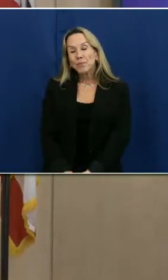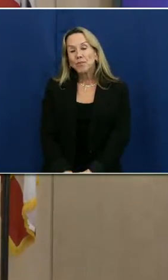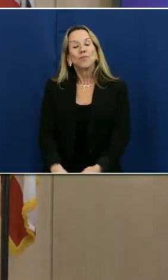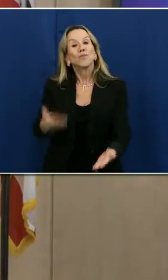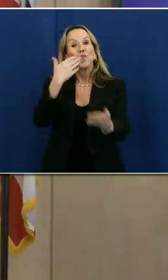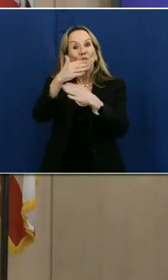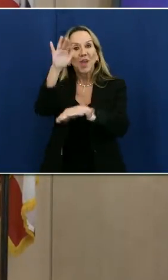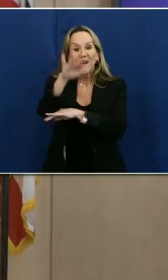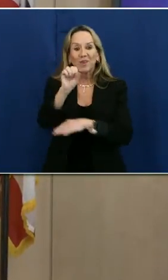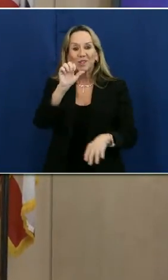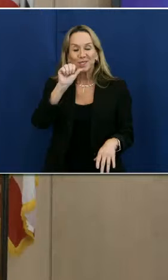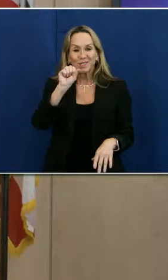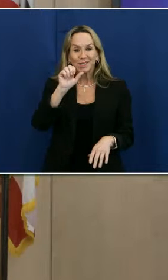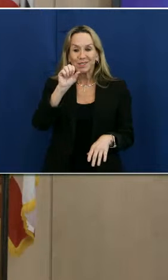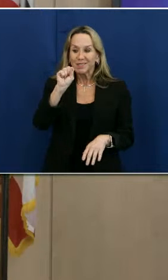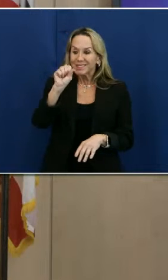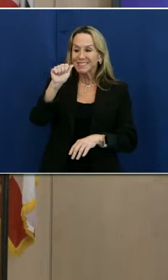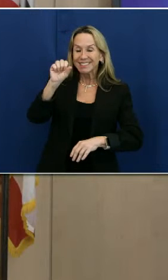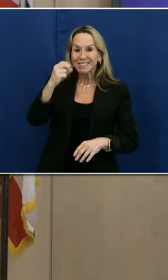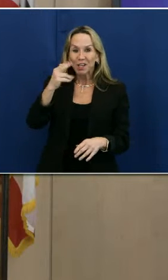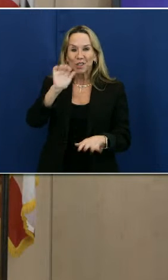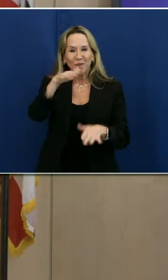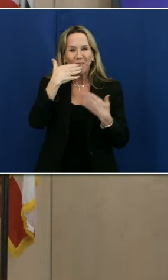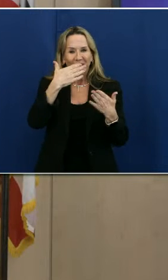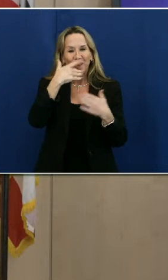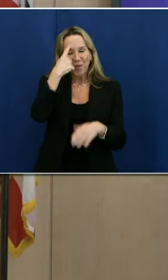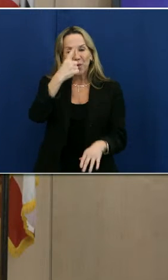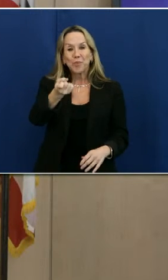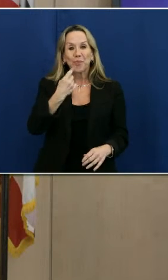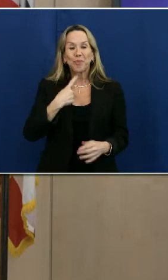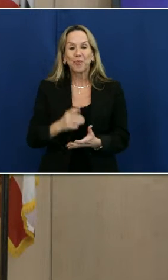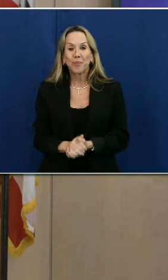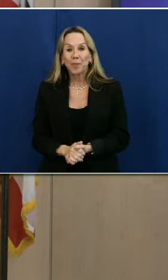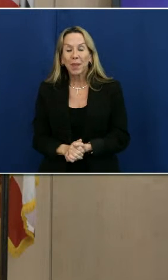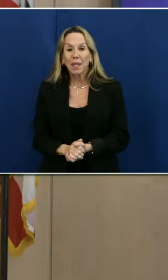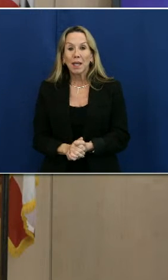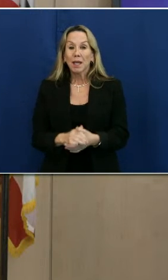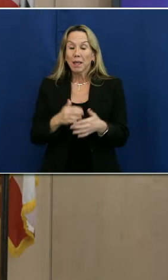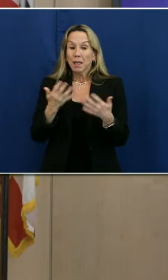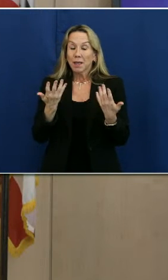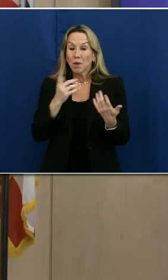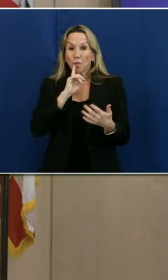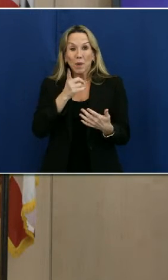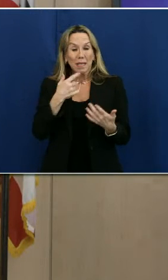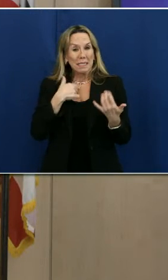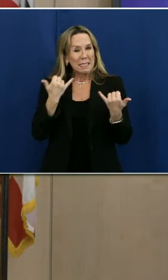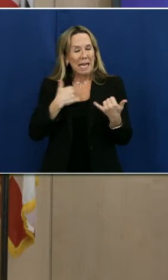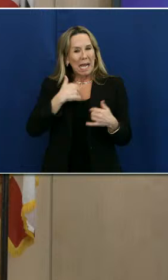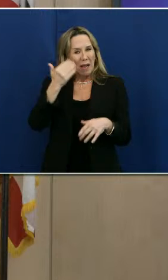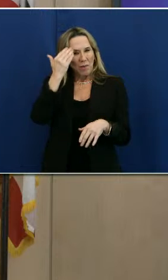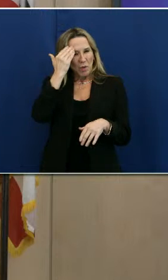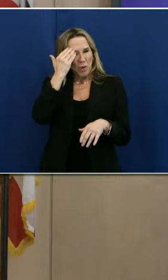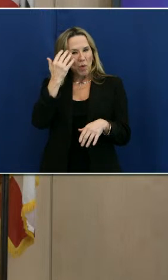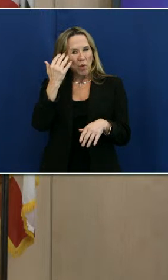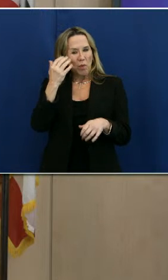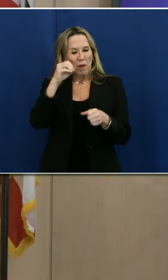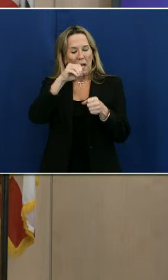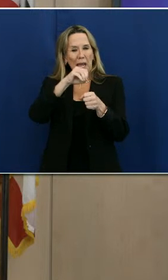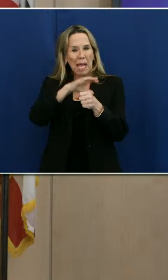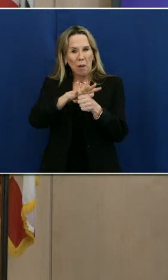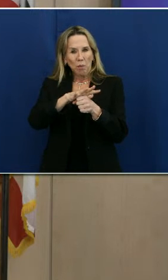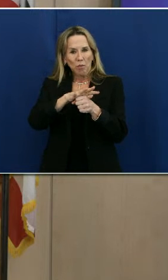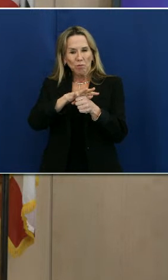Good afternoon, Sasha, and thank you for that question. To date, I am only aware of an outbreak in